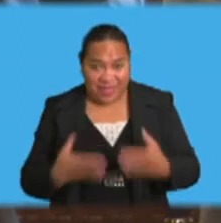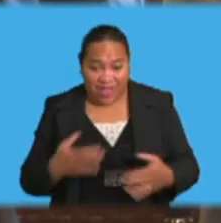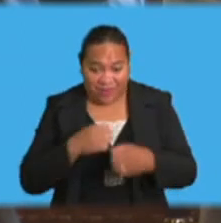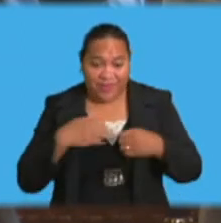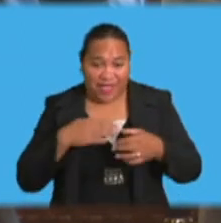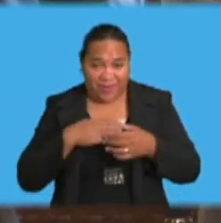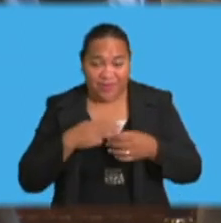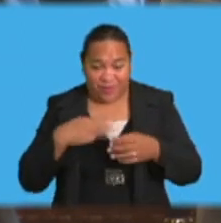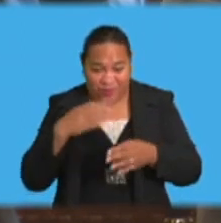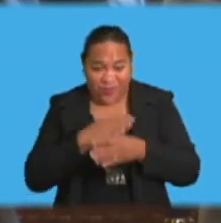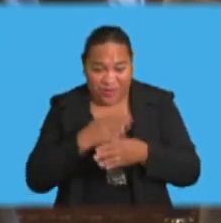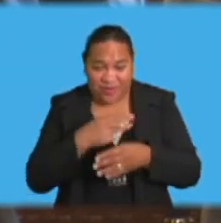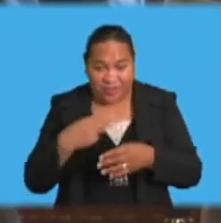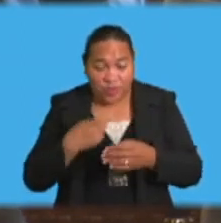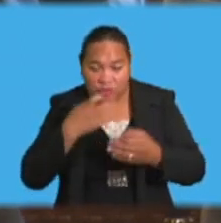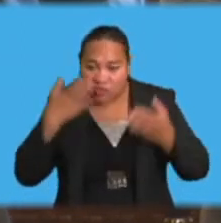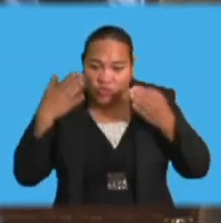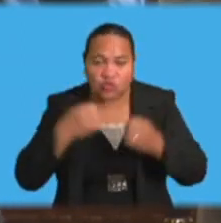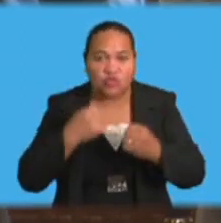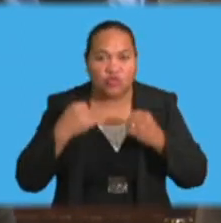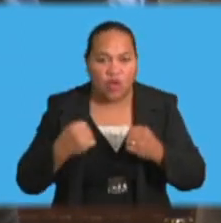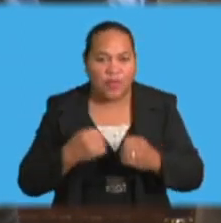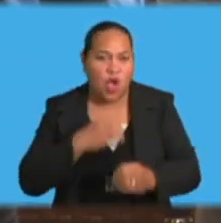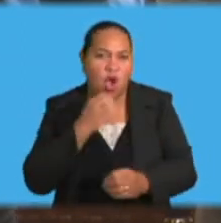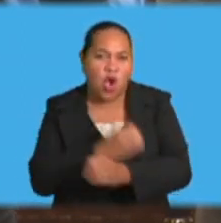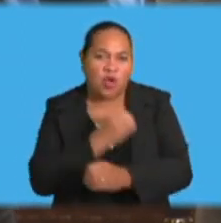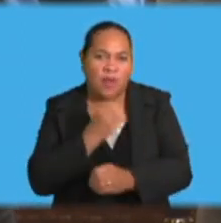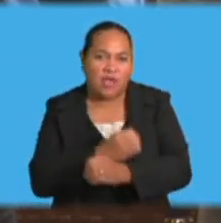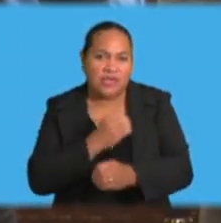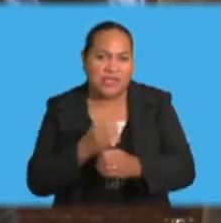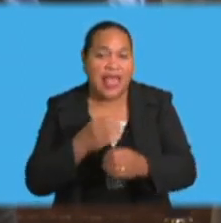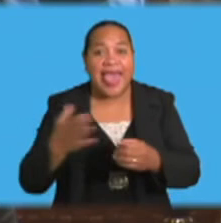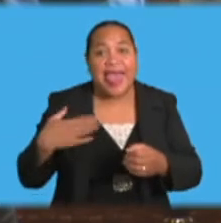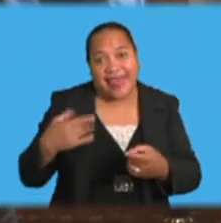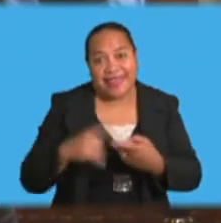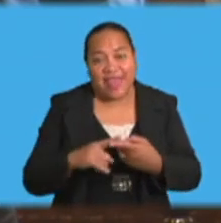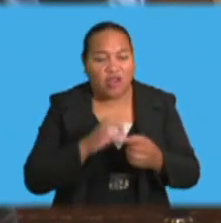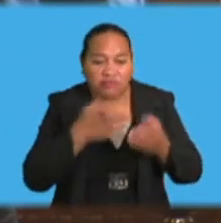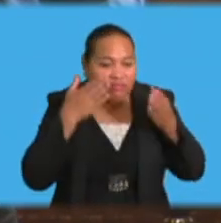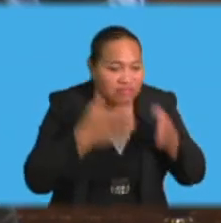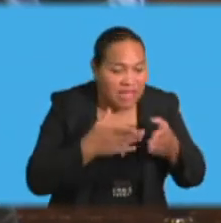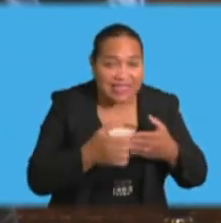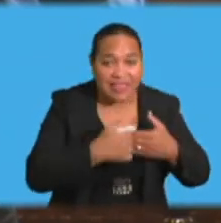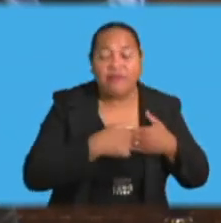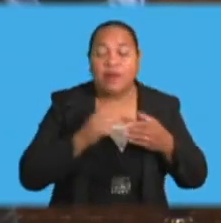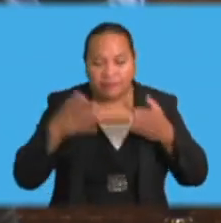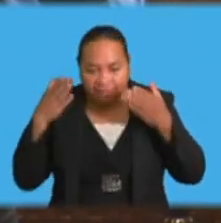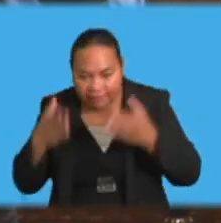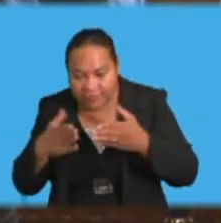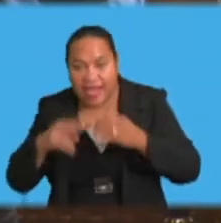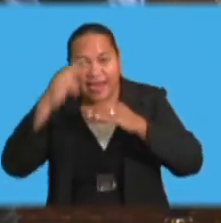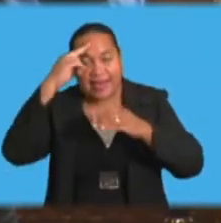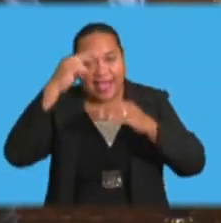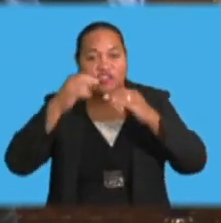have a stronger focus on occupational health and not just on occupational safety. Occupational health at the national and